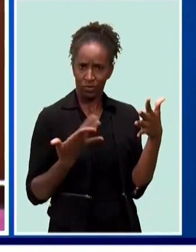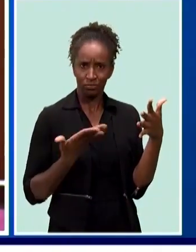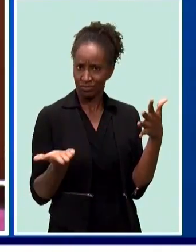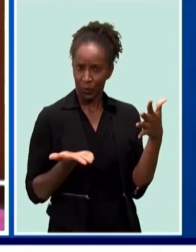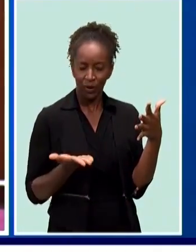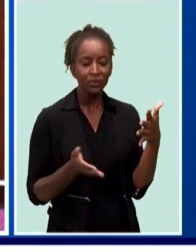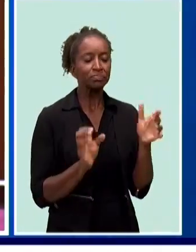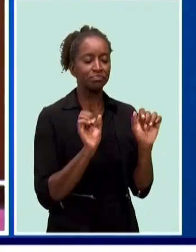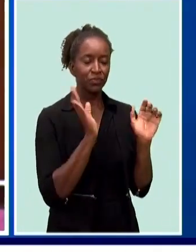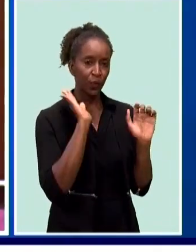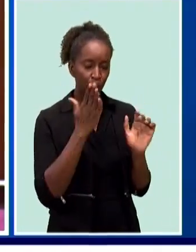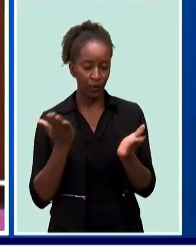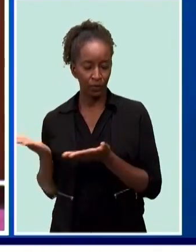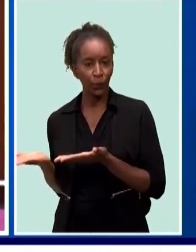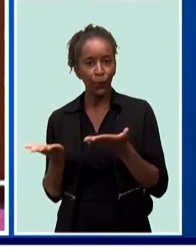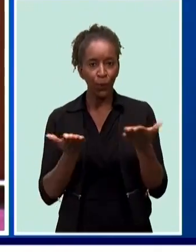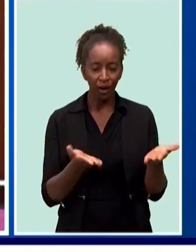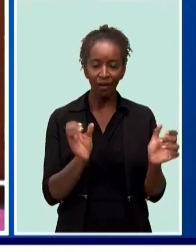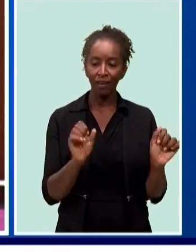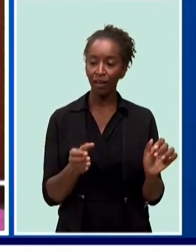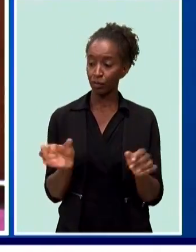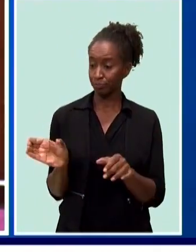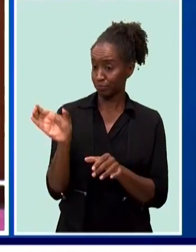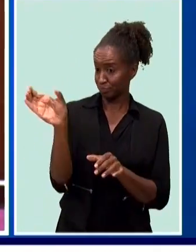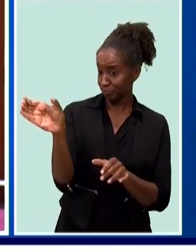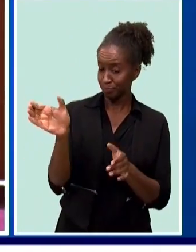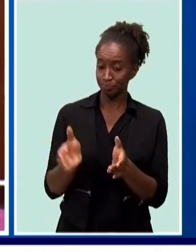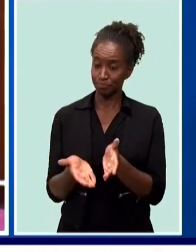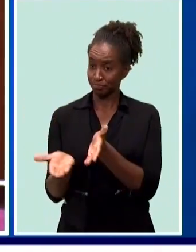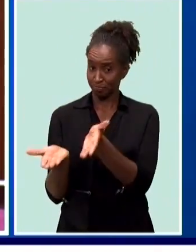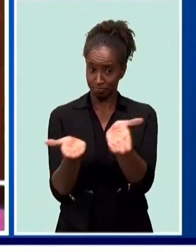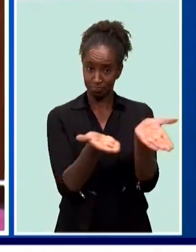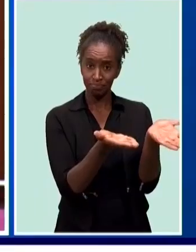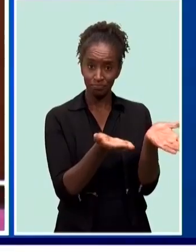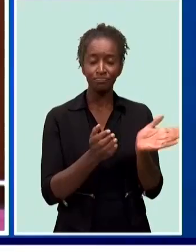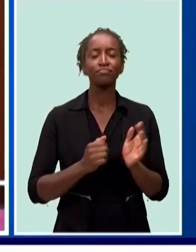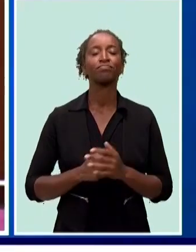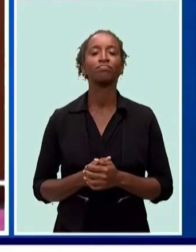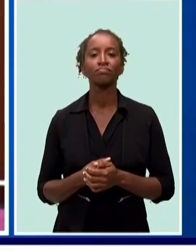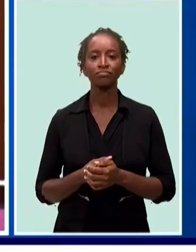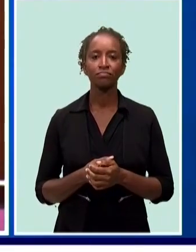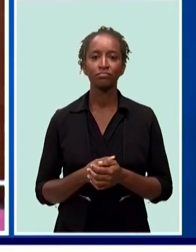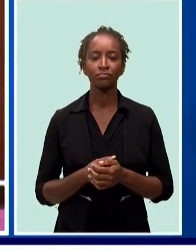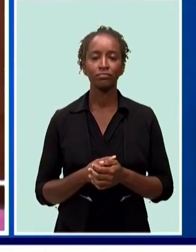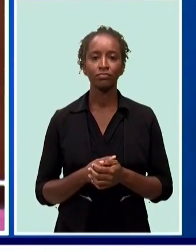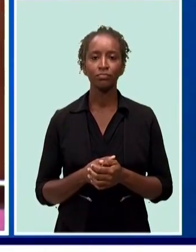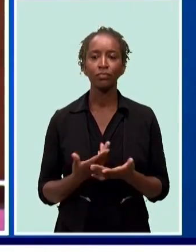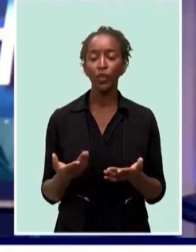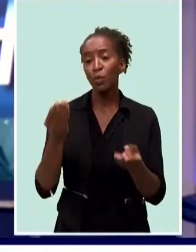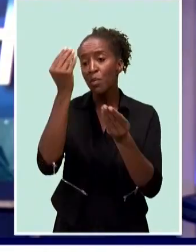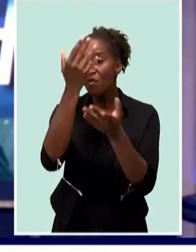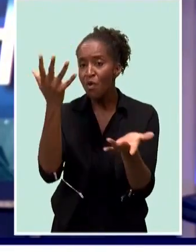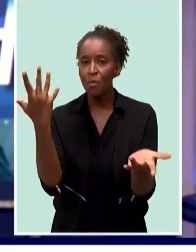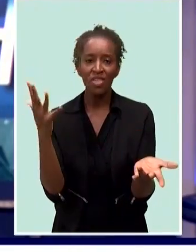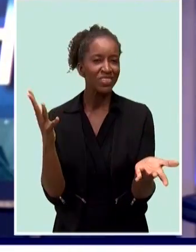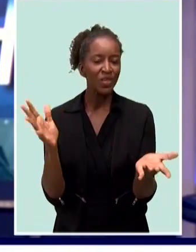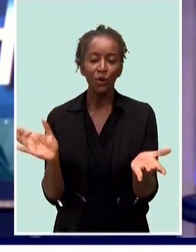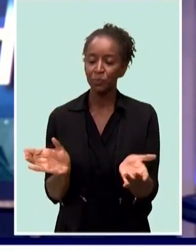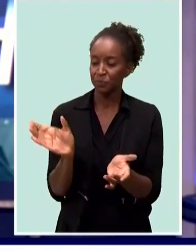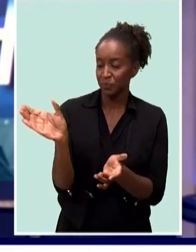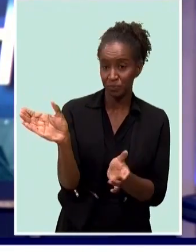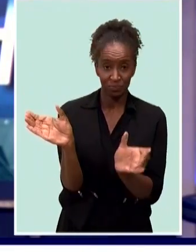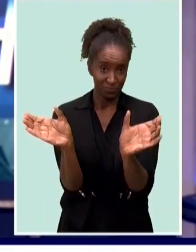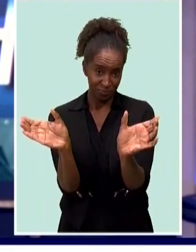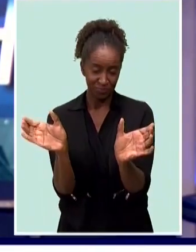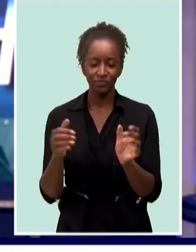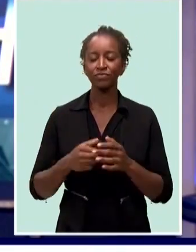here and say, well, you have this item you can use instead of the straw or whatever, is another thing to actually see it. Meantime,